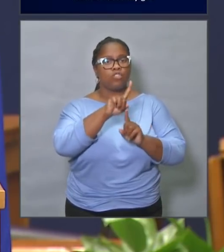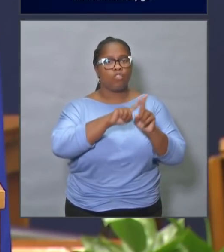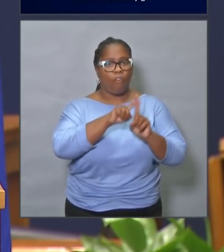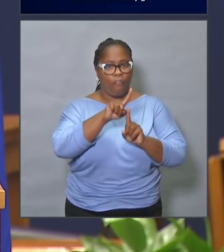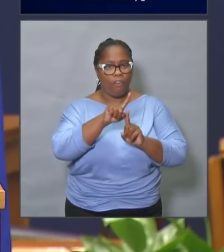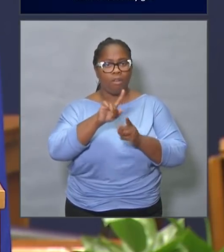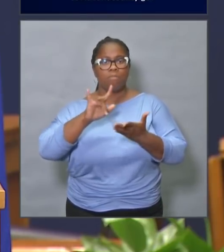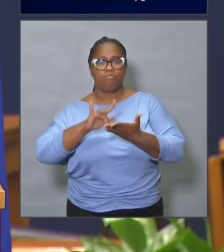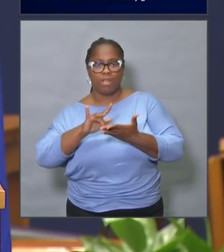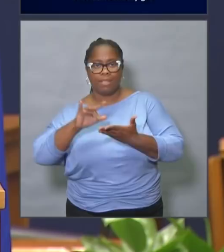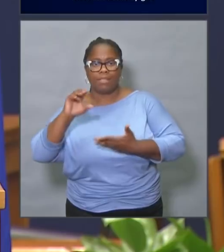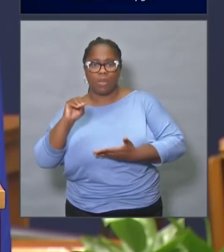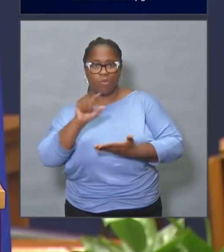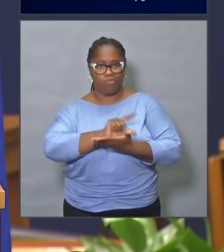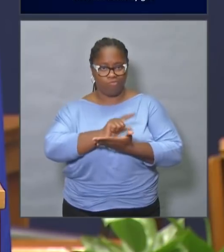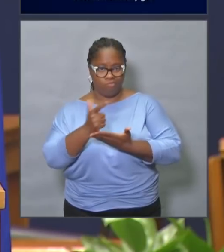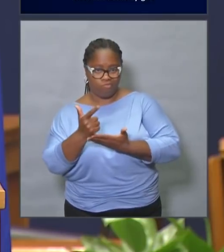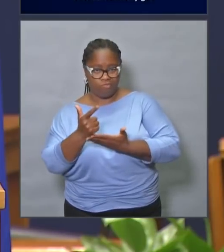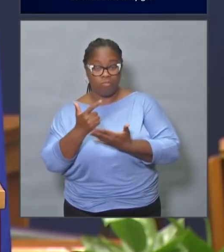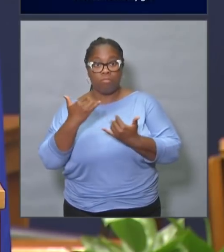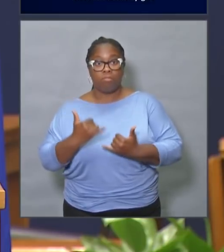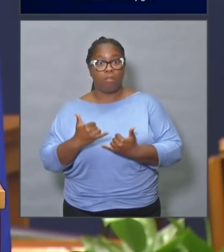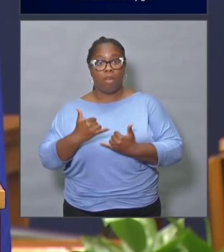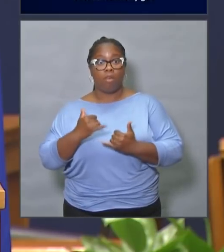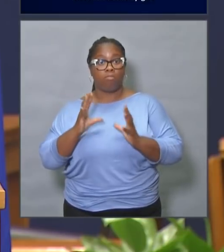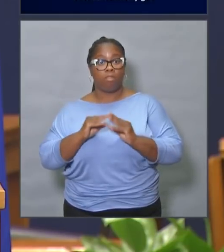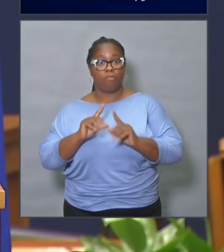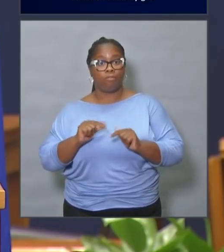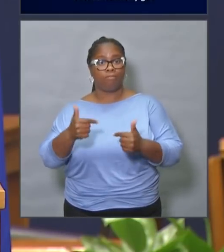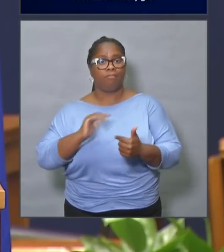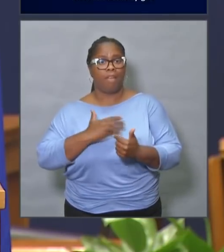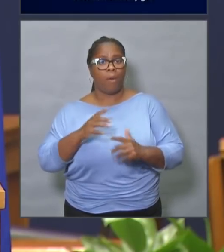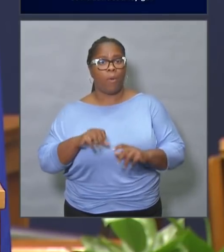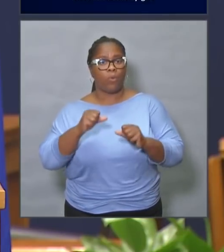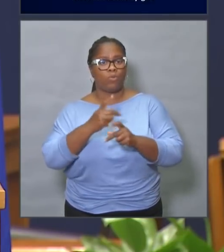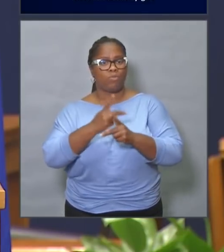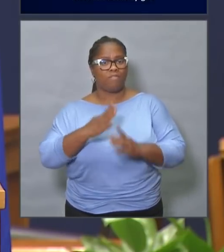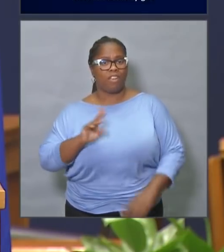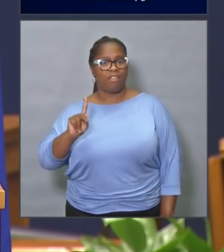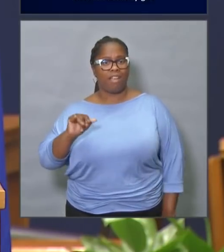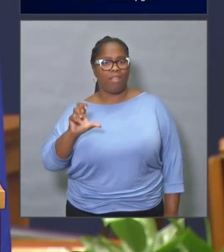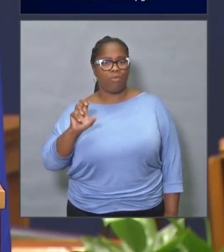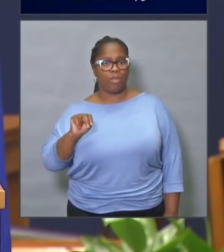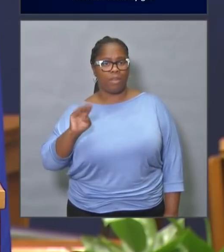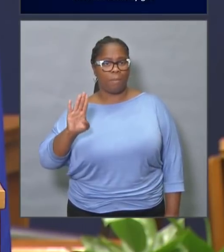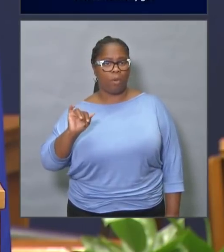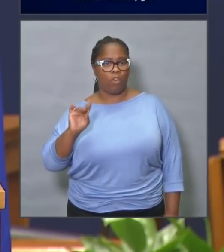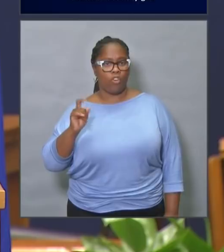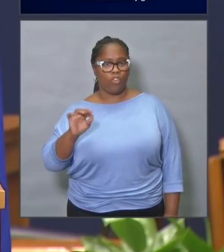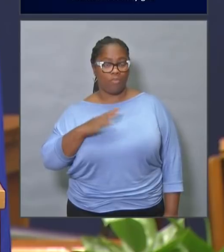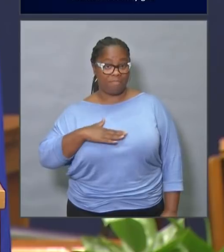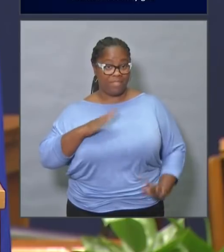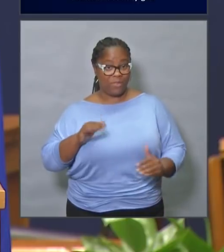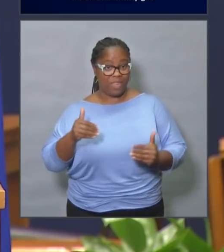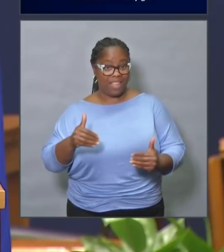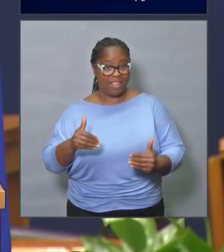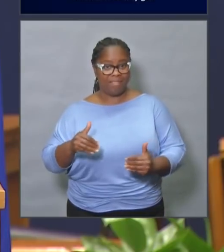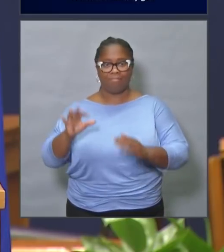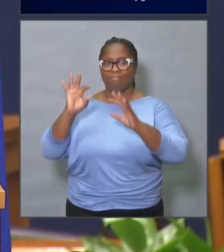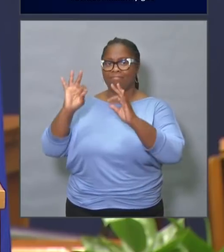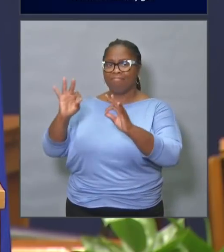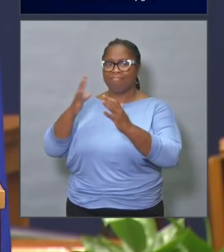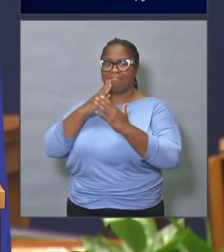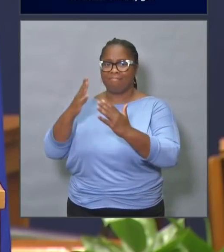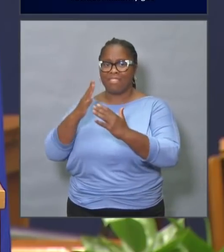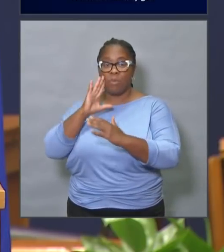star, then 0. I would now like to turn the conference over to our host, Supervisor Kathryn Barger. Please go ahead. Thank you. Hello